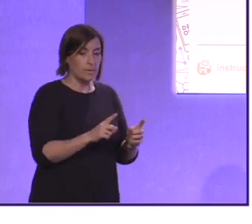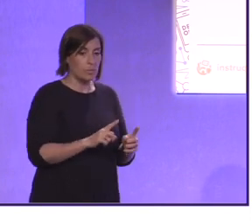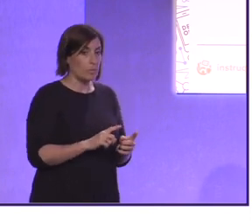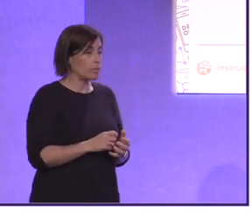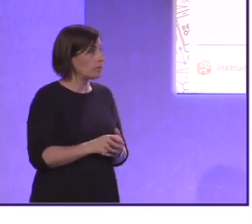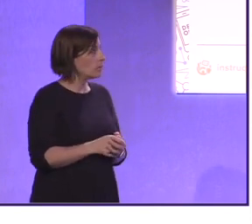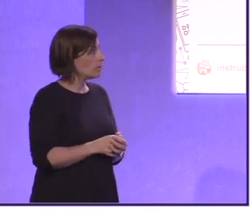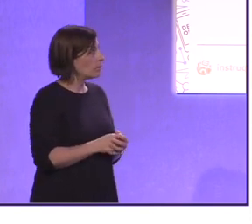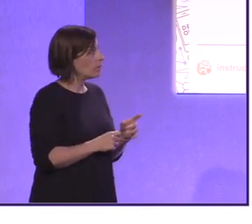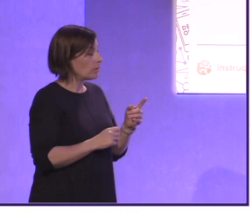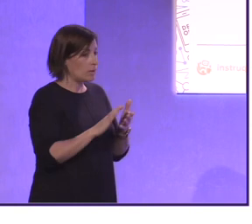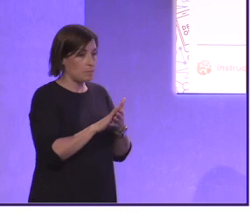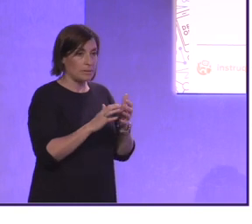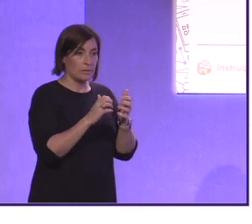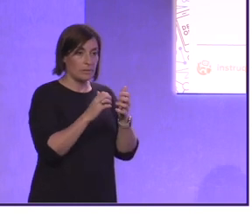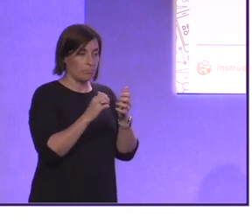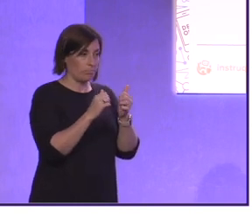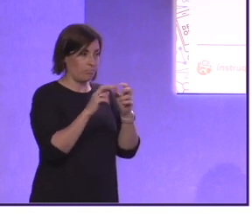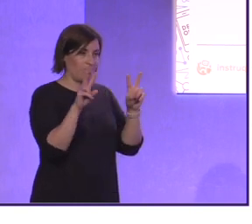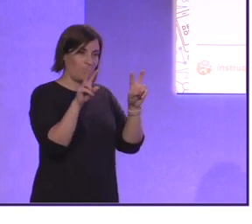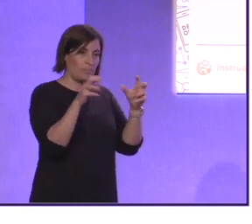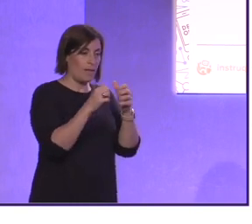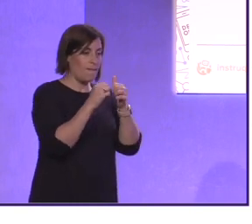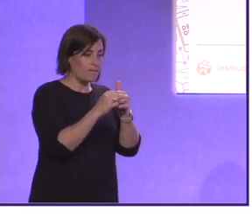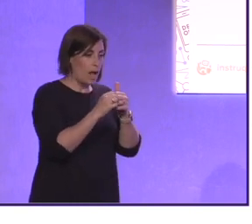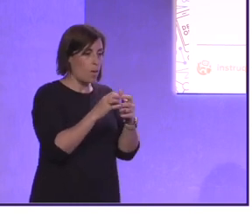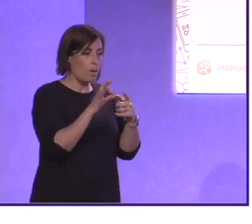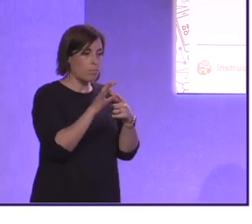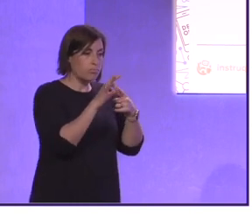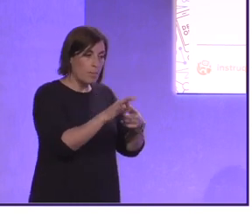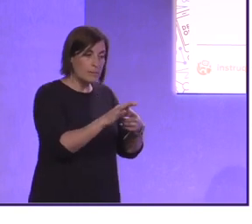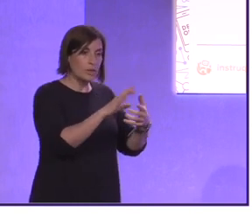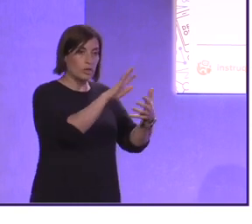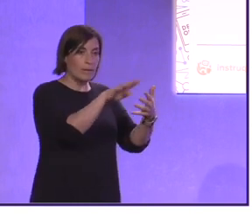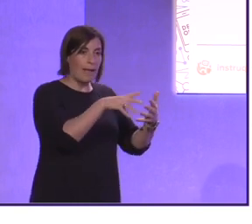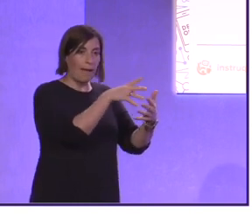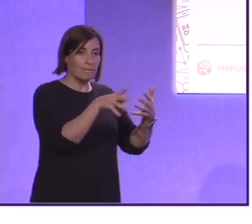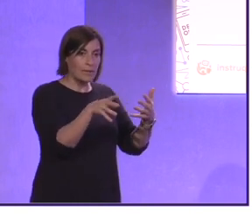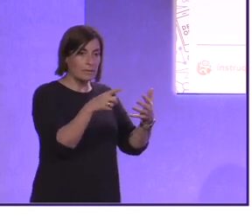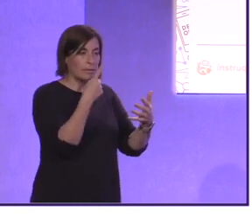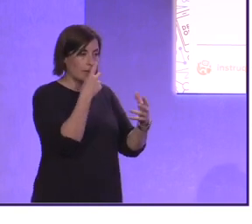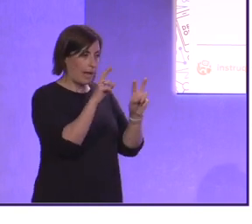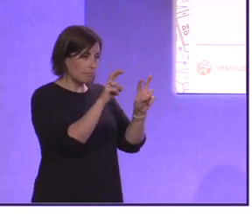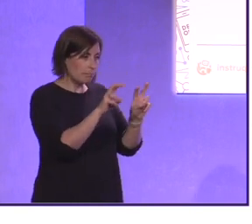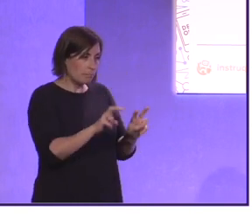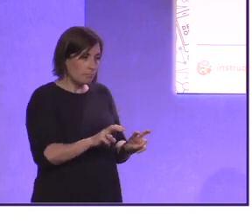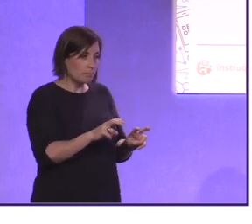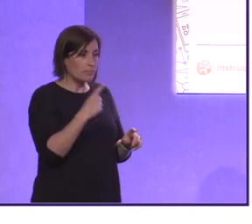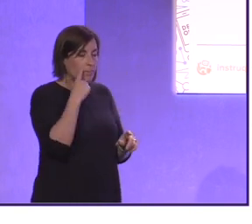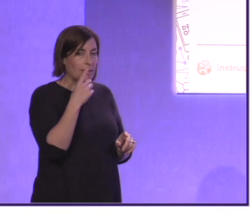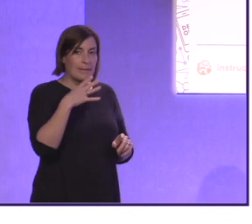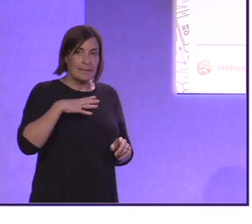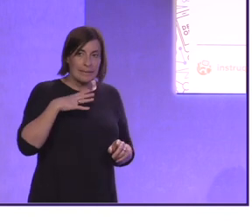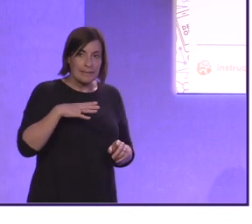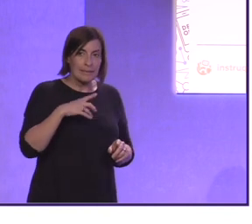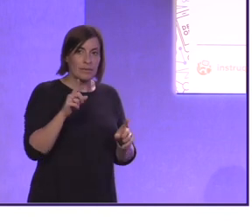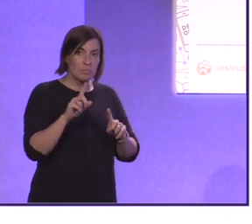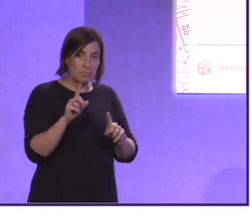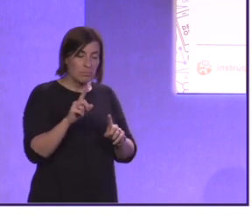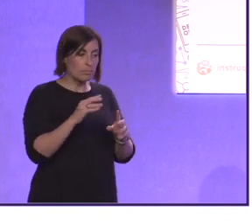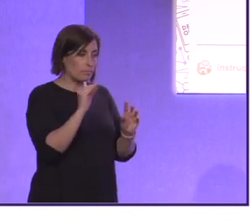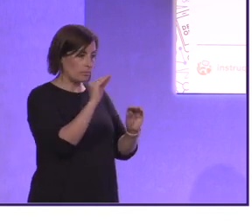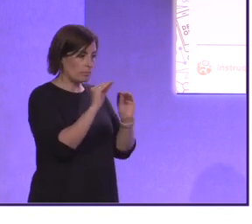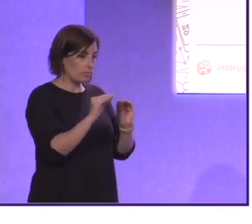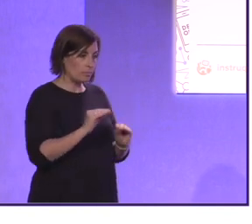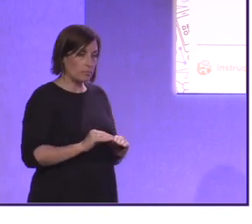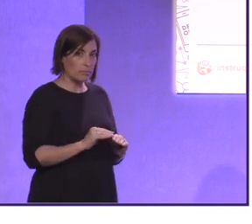this, we use the value proposition canvas. That then allows us also to build on the needs and the jobs that users want to do